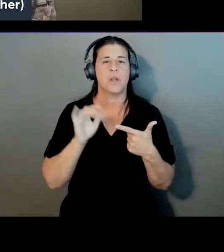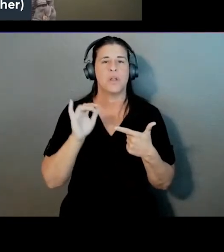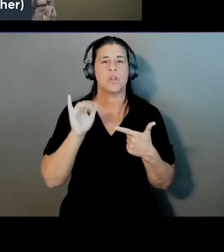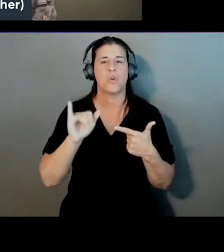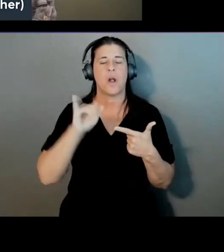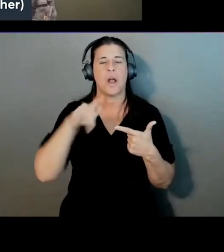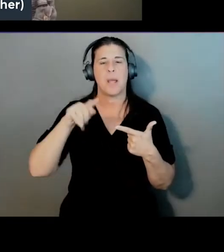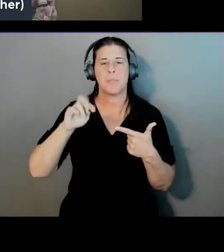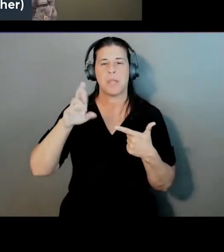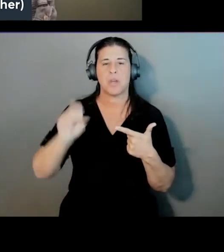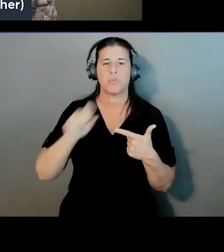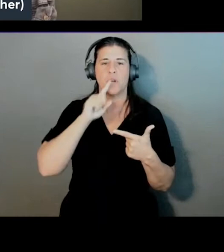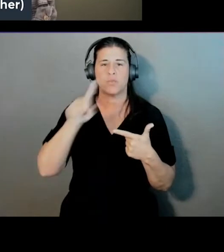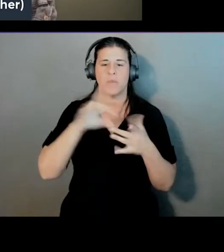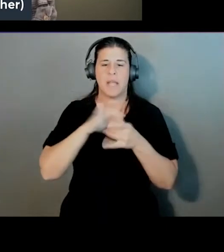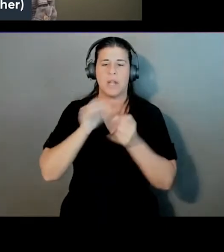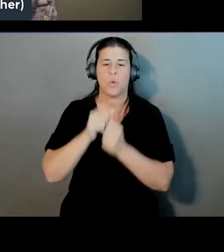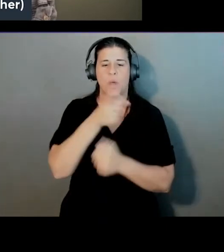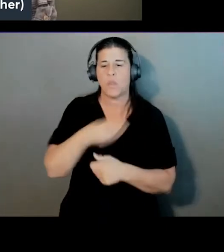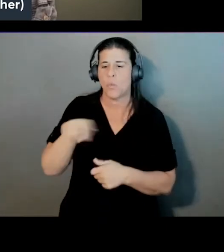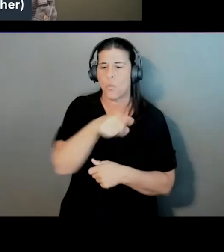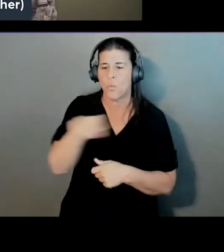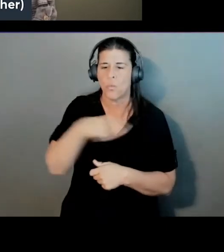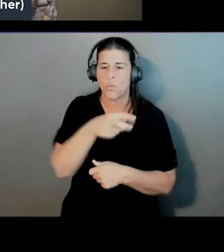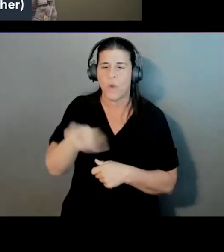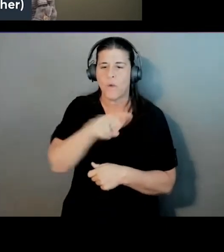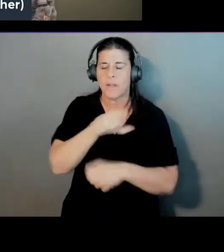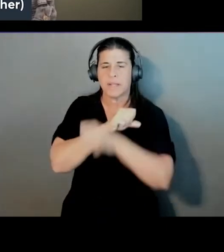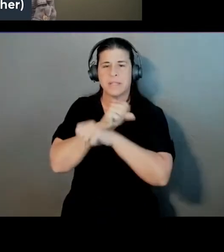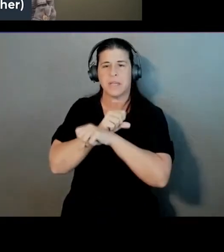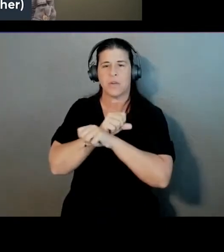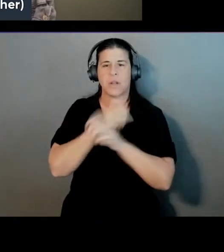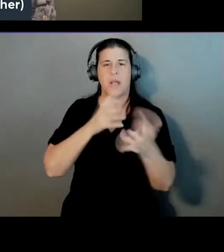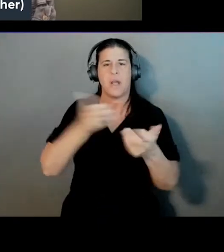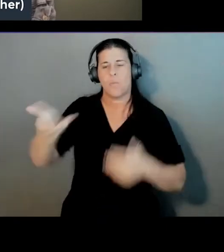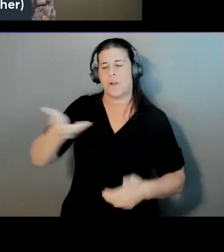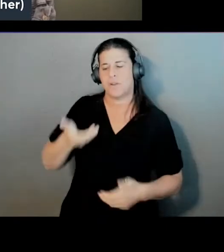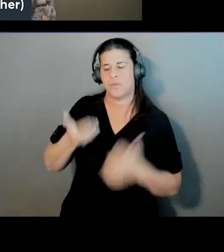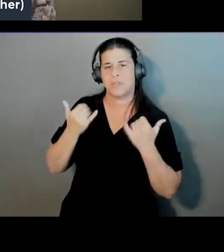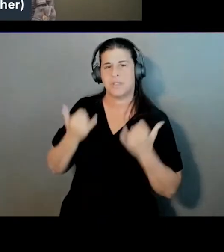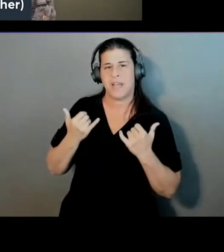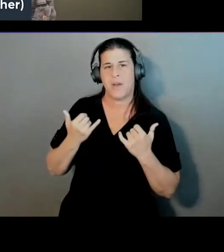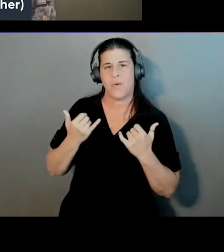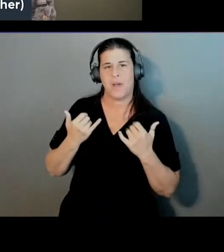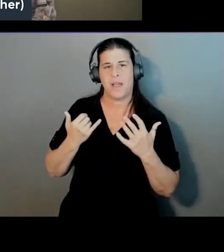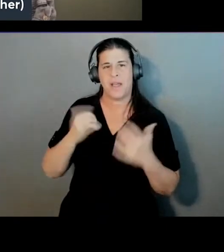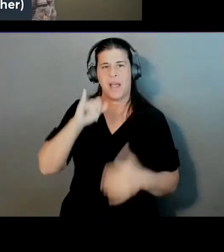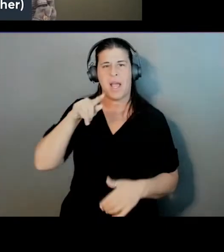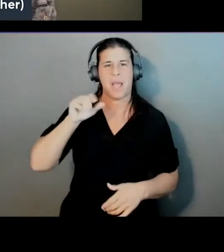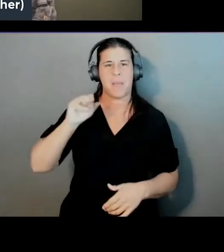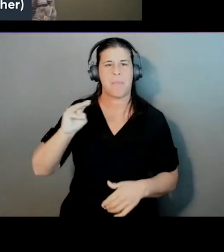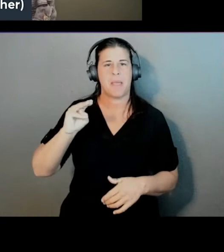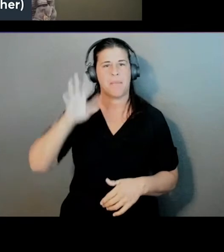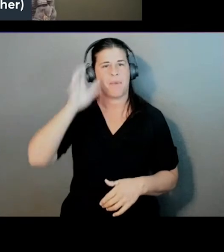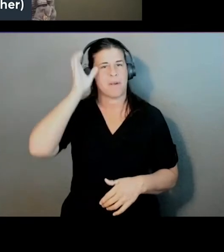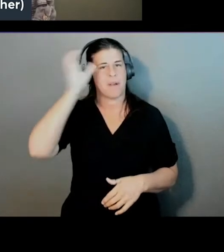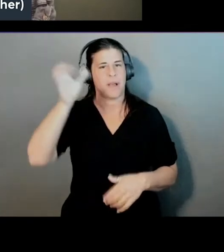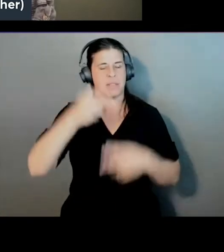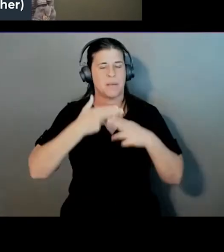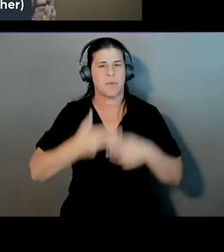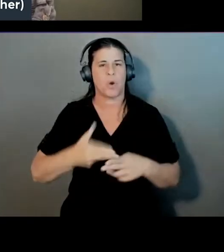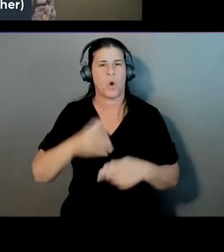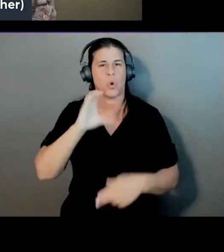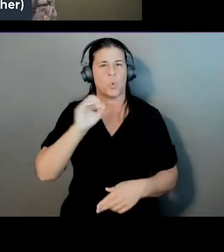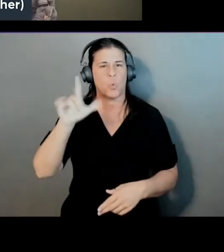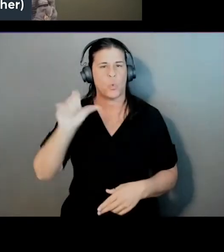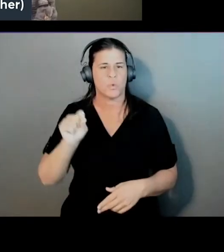routing and security needs. So I do want to introduce at this point a IPAM concept called pools. Now,